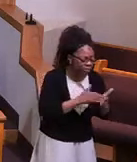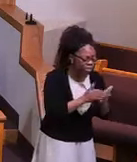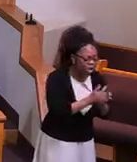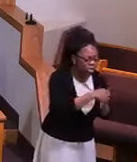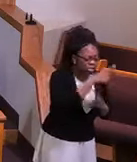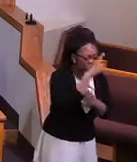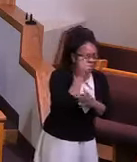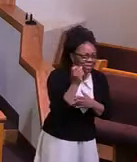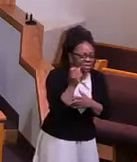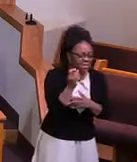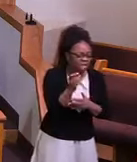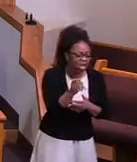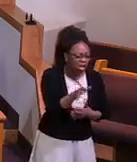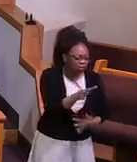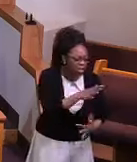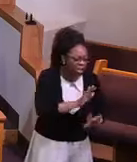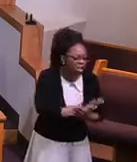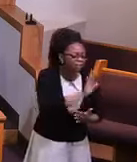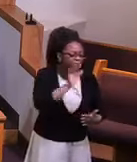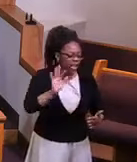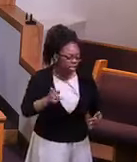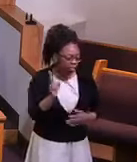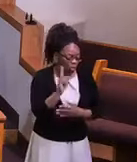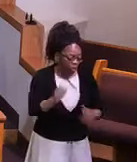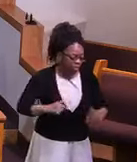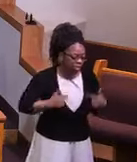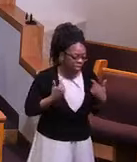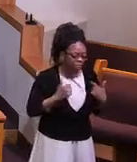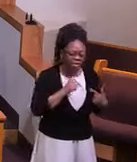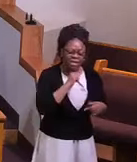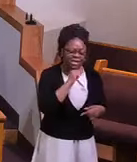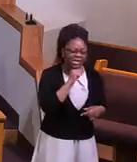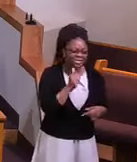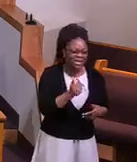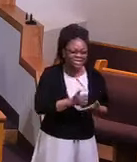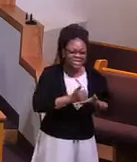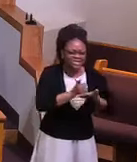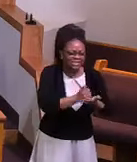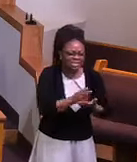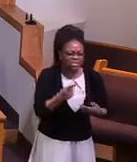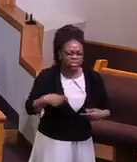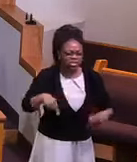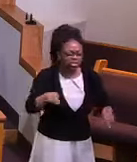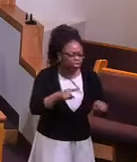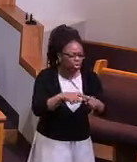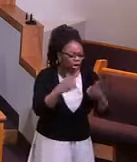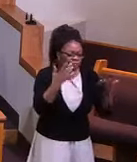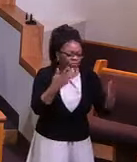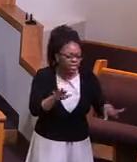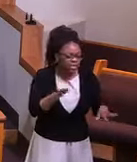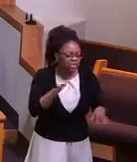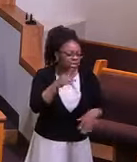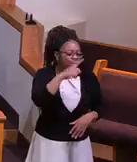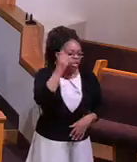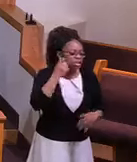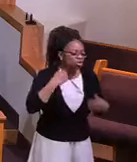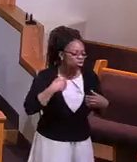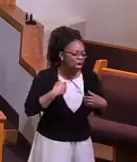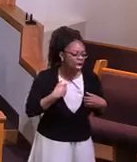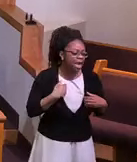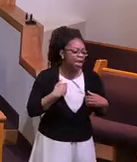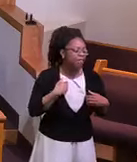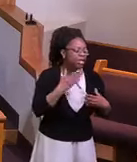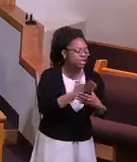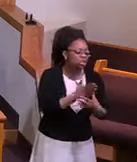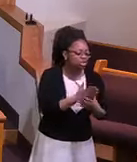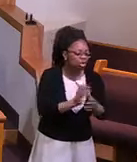of the environment in which they live. This is not to suggest that you are doomed to a disturbed life because you live in the hood,